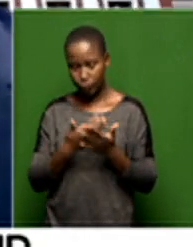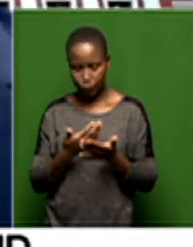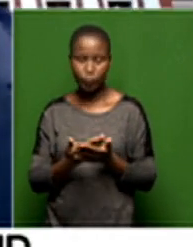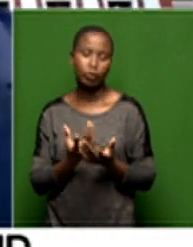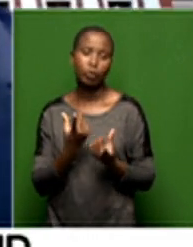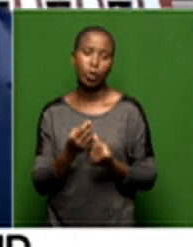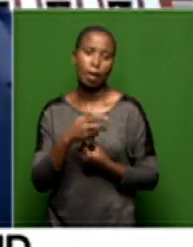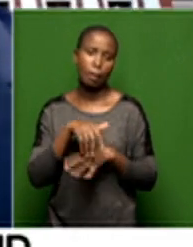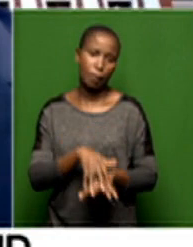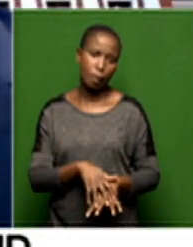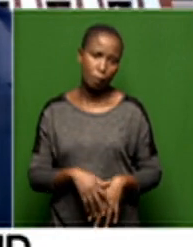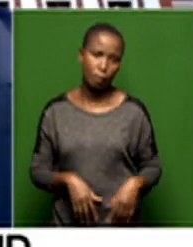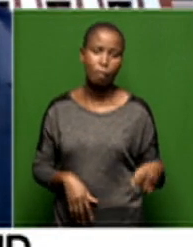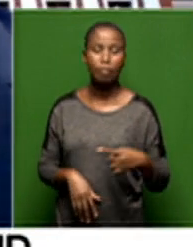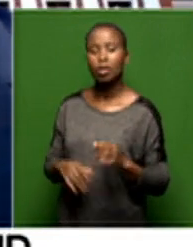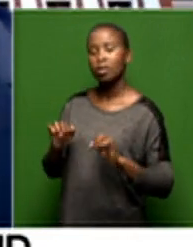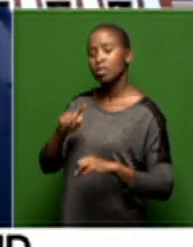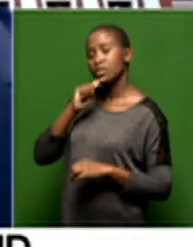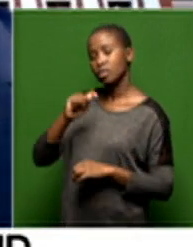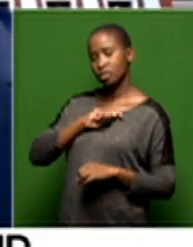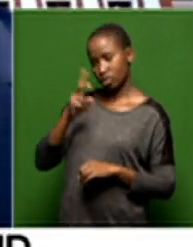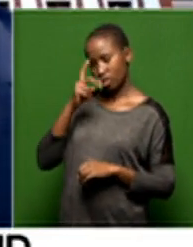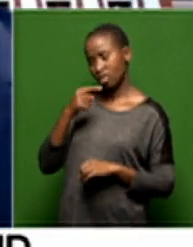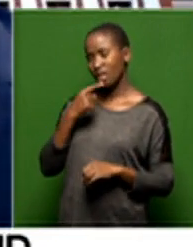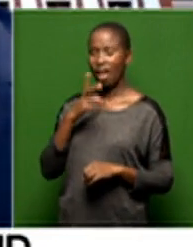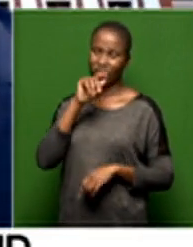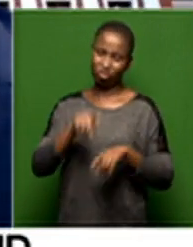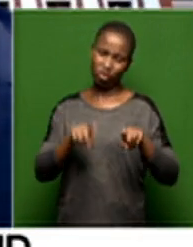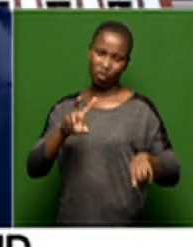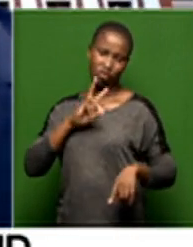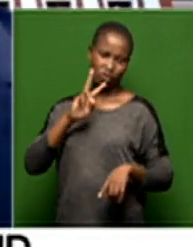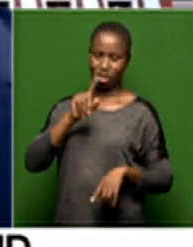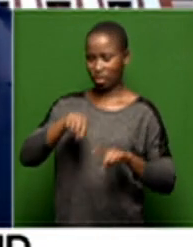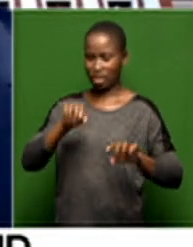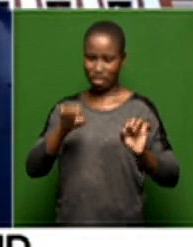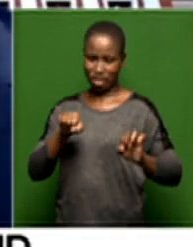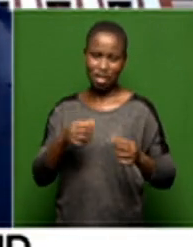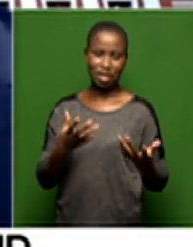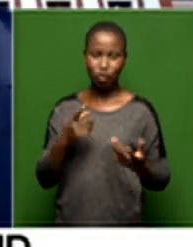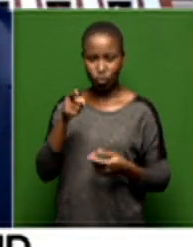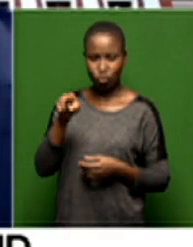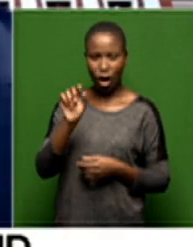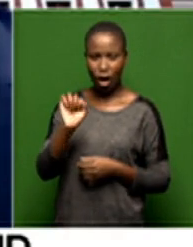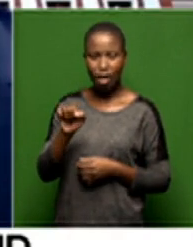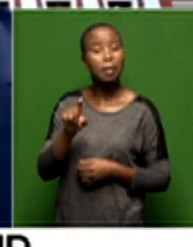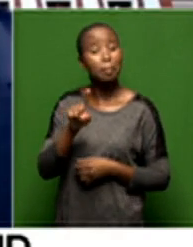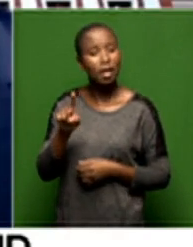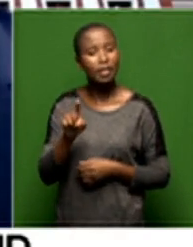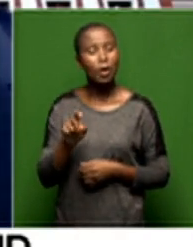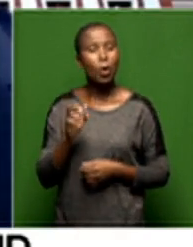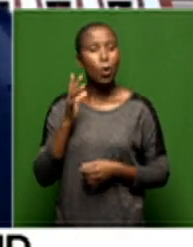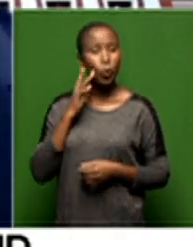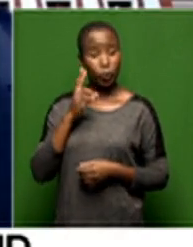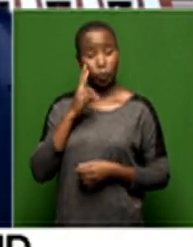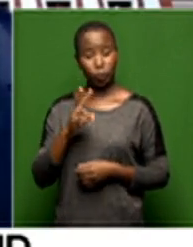is important to have disparaging voices, different angles, and you're quite right. But when we look at how this filters